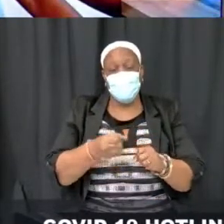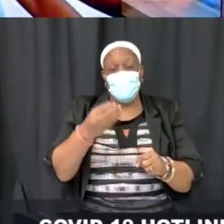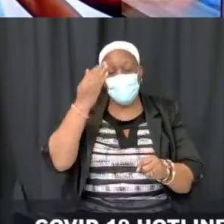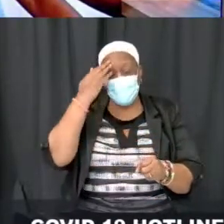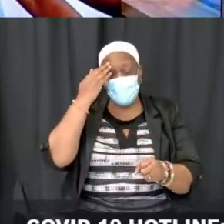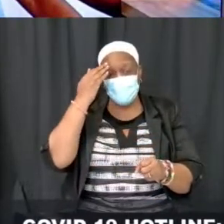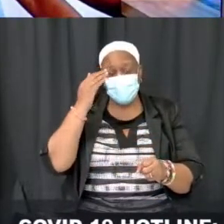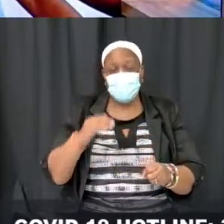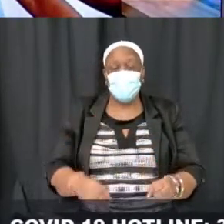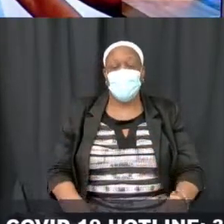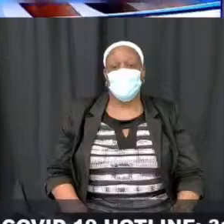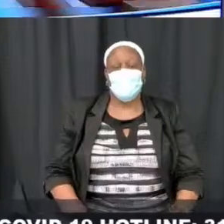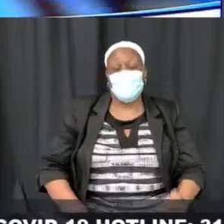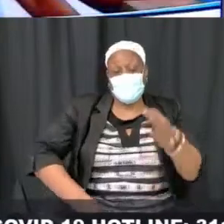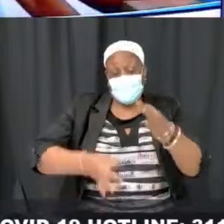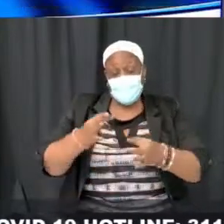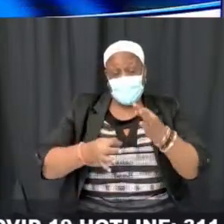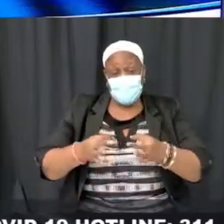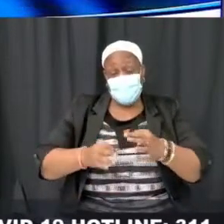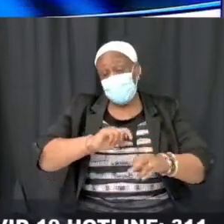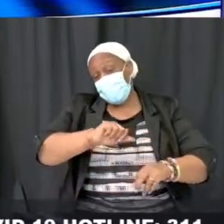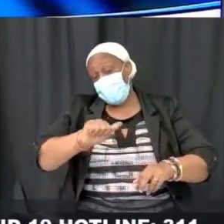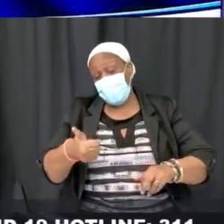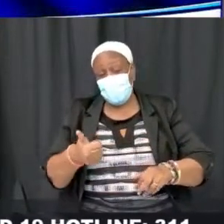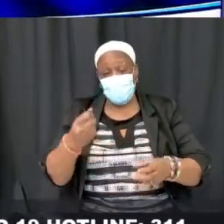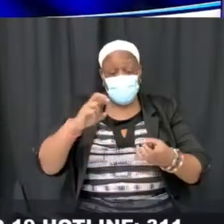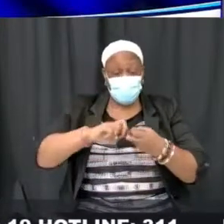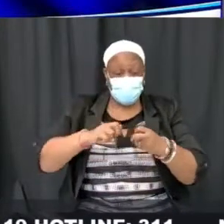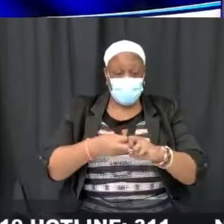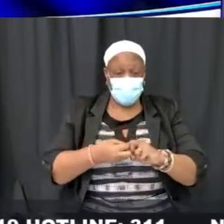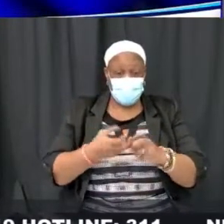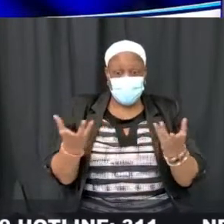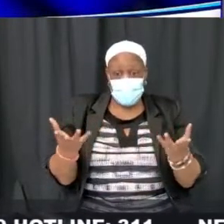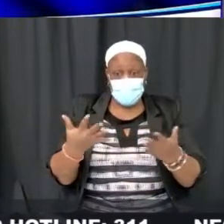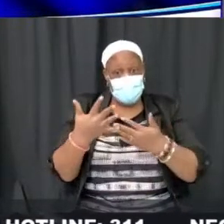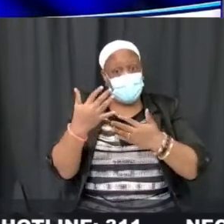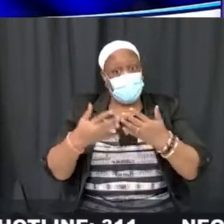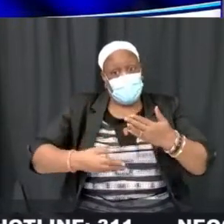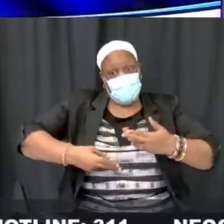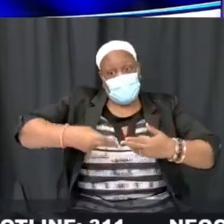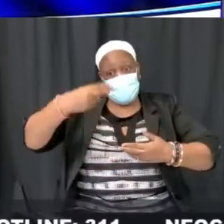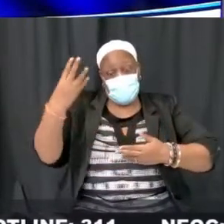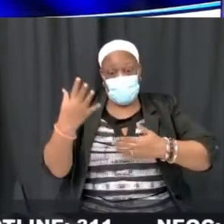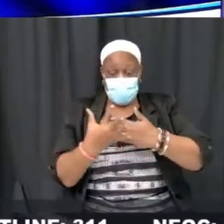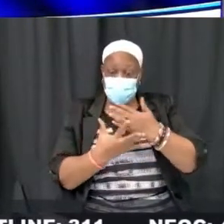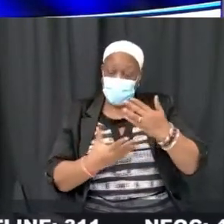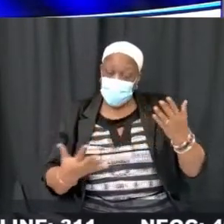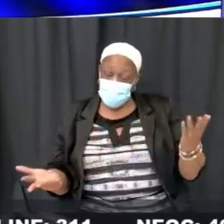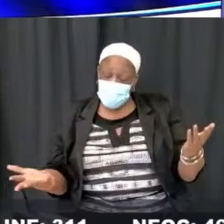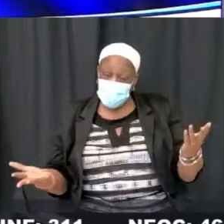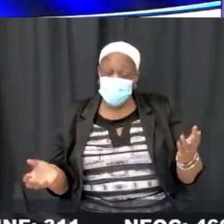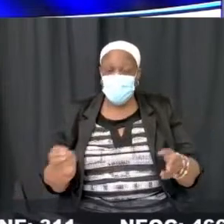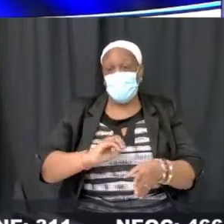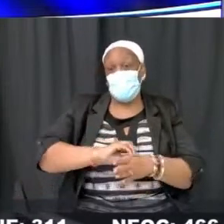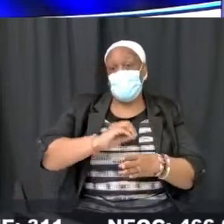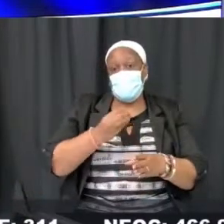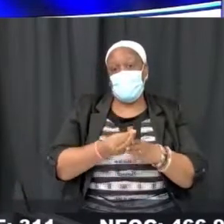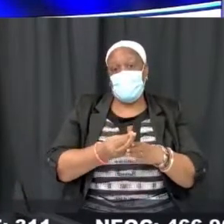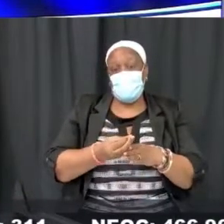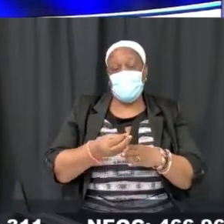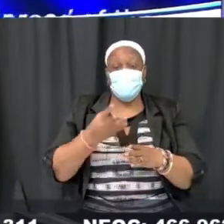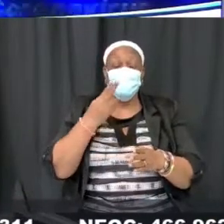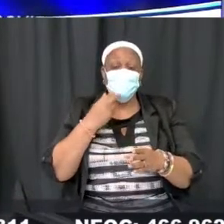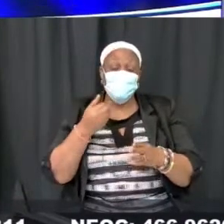for example, diabetes, asthma. The purpose of the case manager is to ensure that they have all